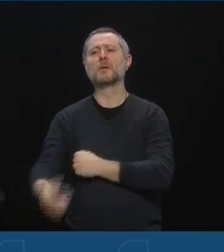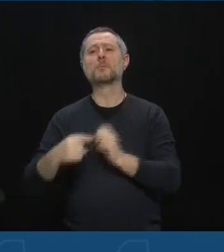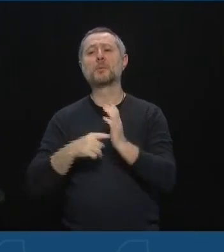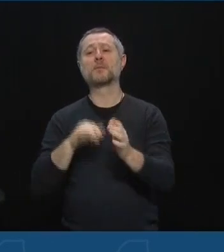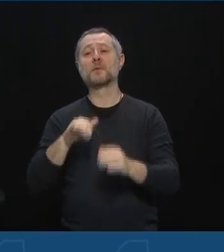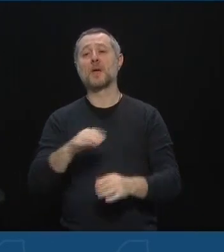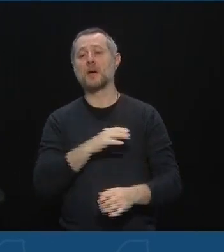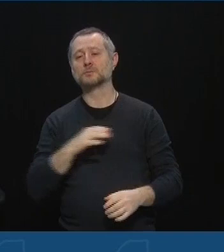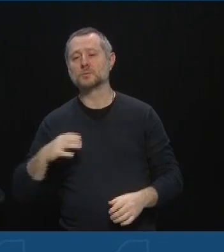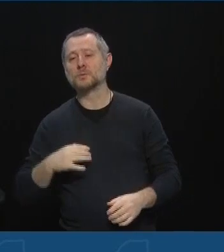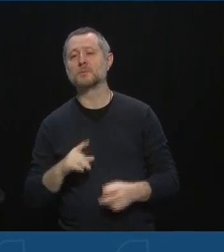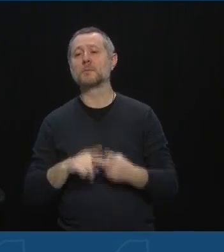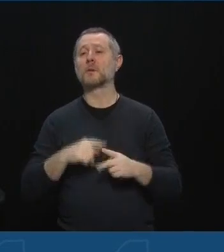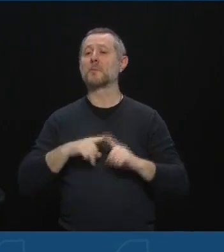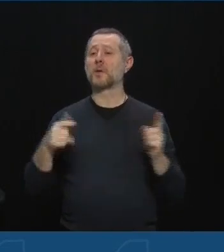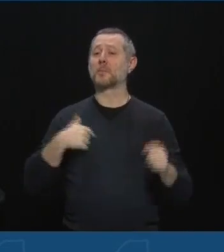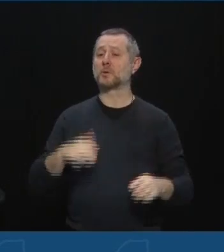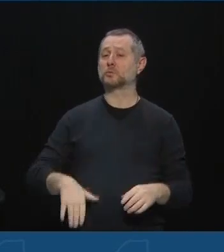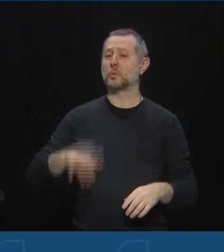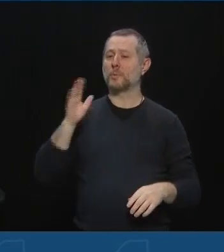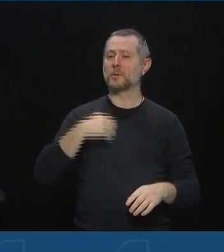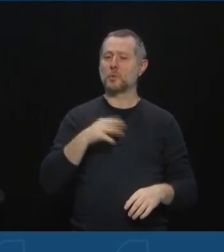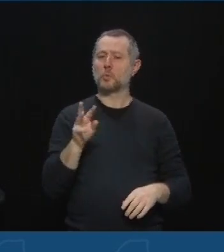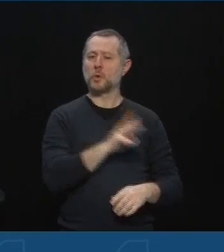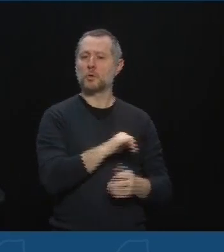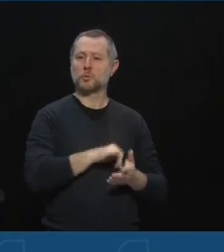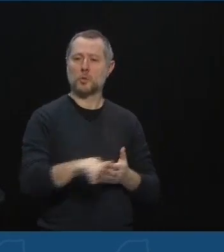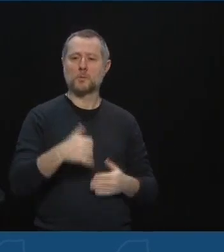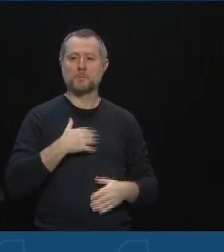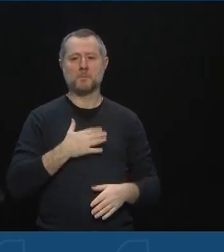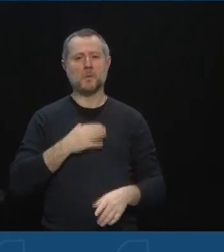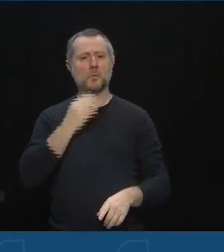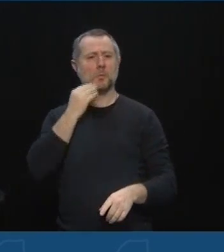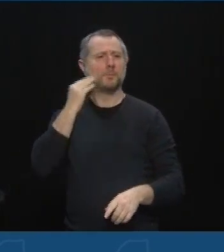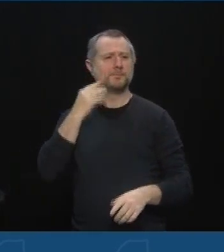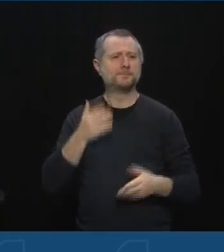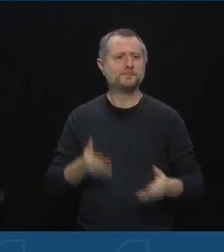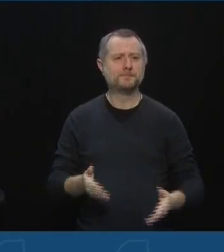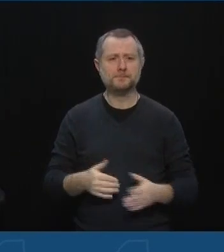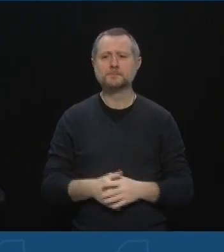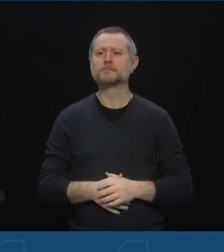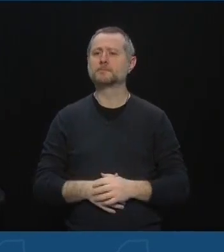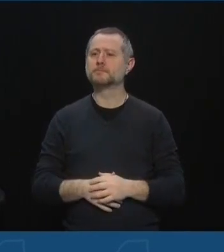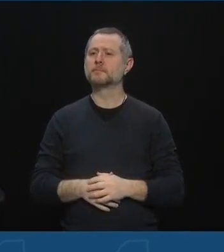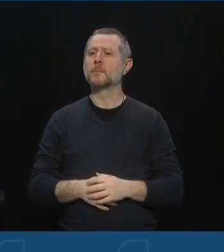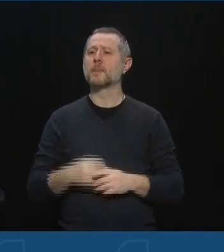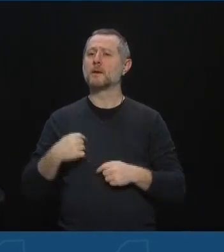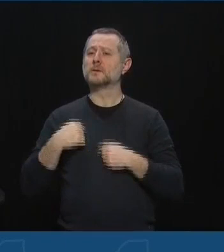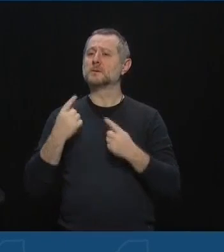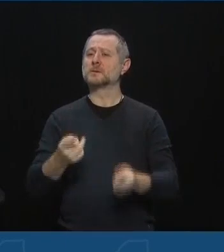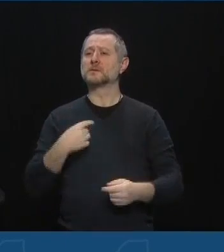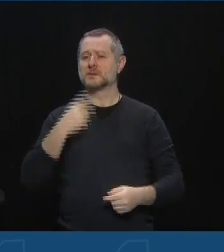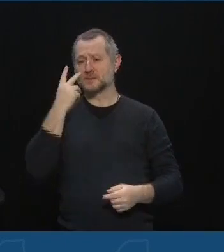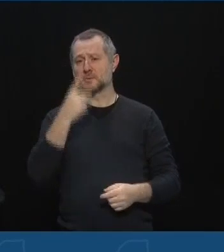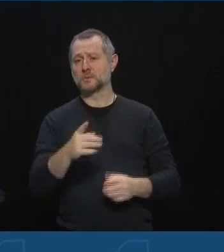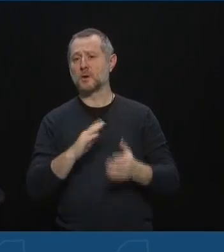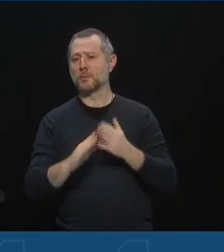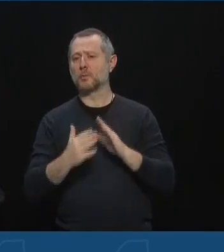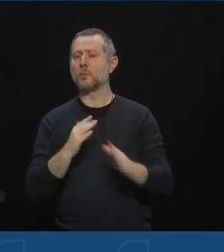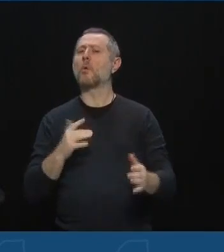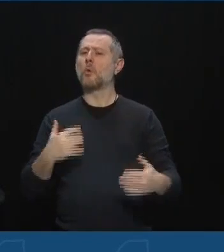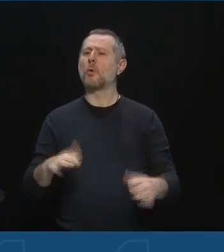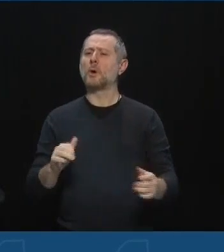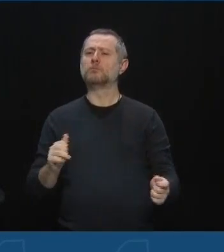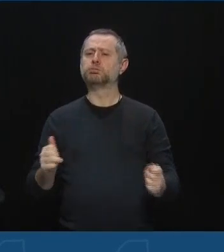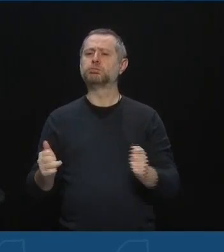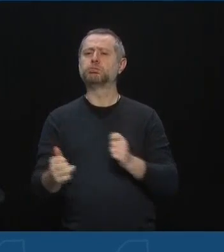in upstate New York and Western New York. I mean, this is home to me. And I have seen a transformation of this community. I'm from Buffalo.